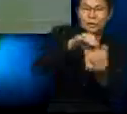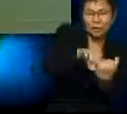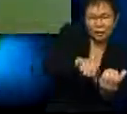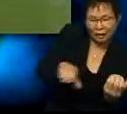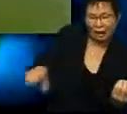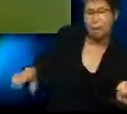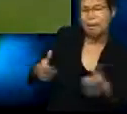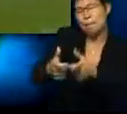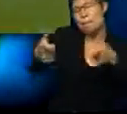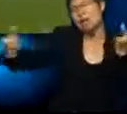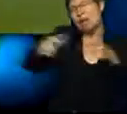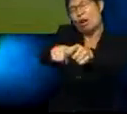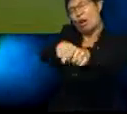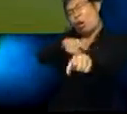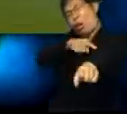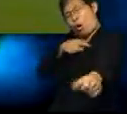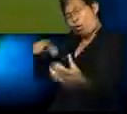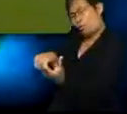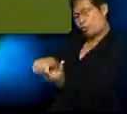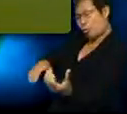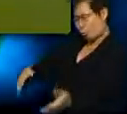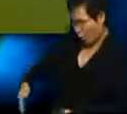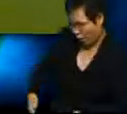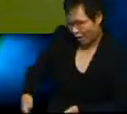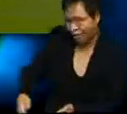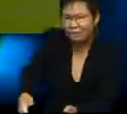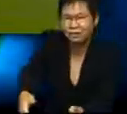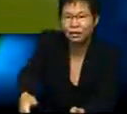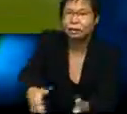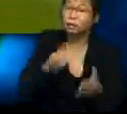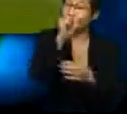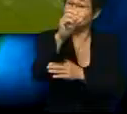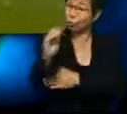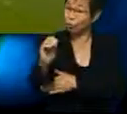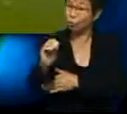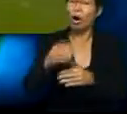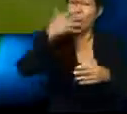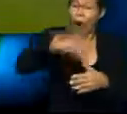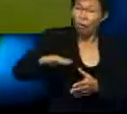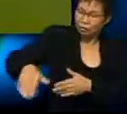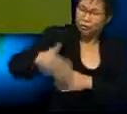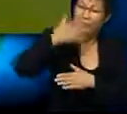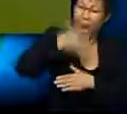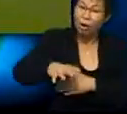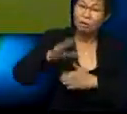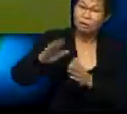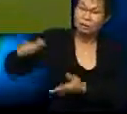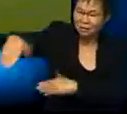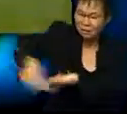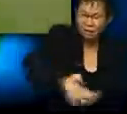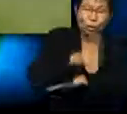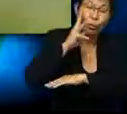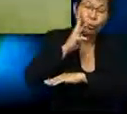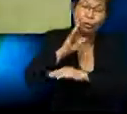or big and long drains. So, as the hot seawater travels along,